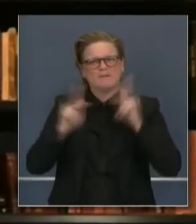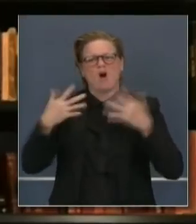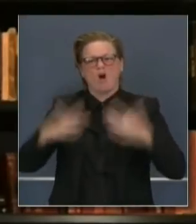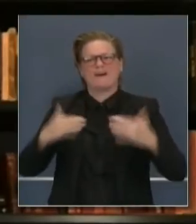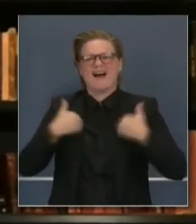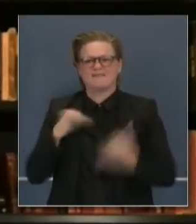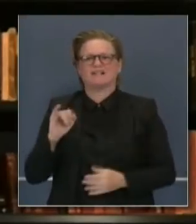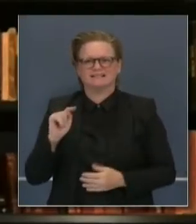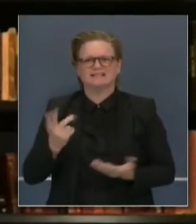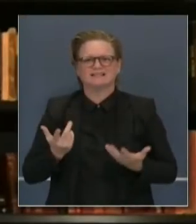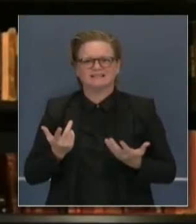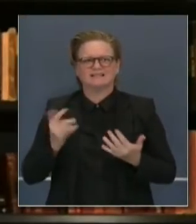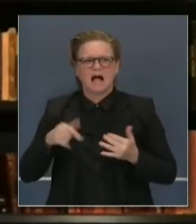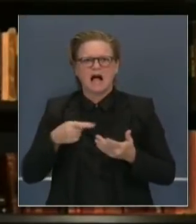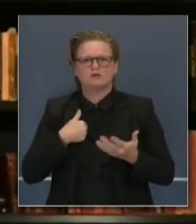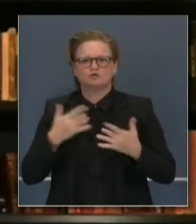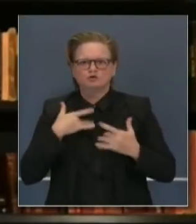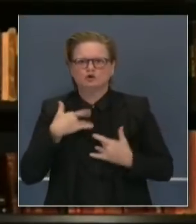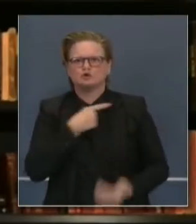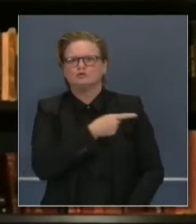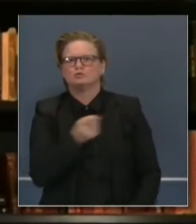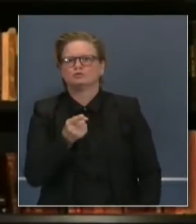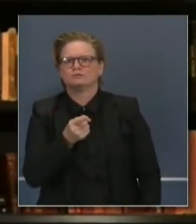Ashley Zavala, Nexstar Media Group.